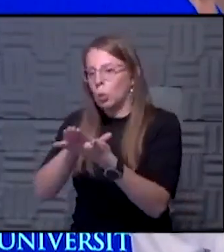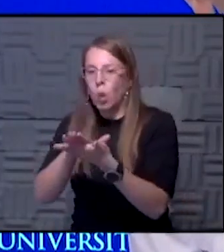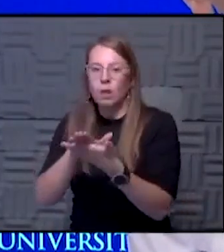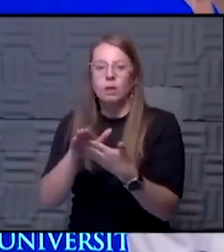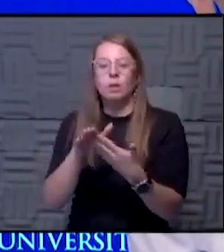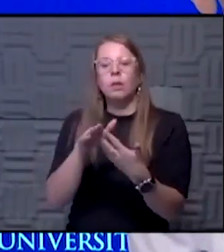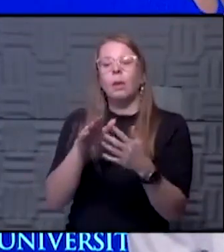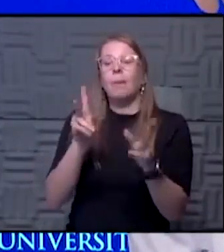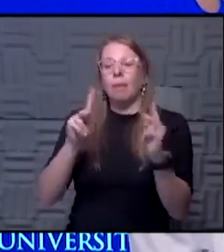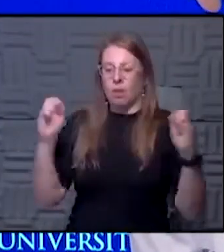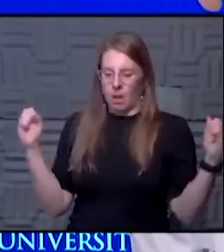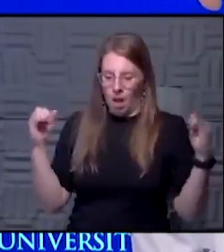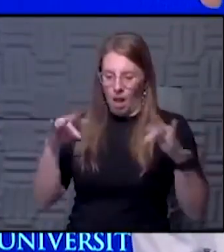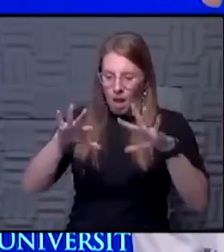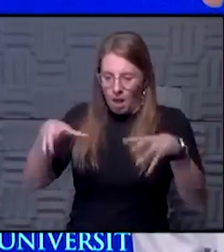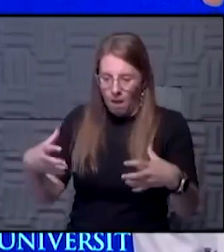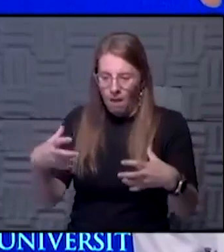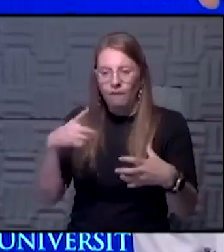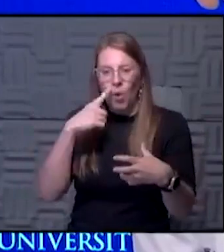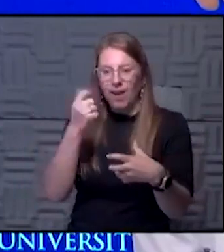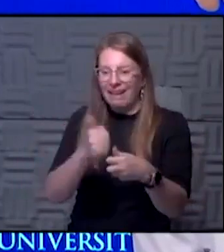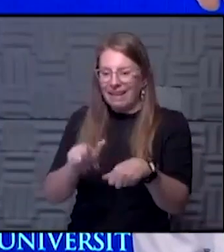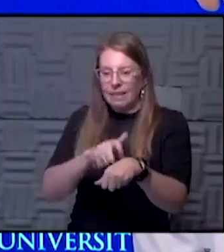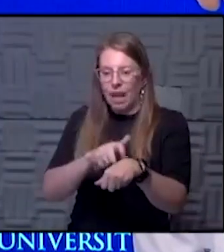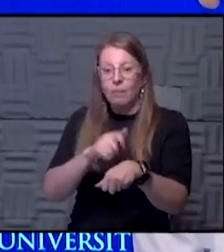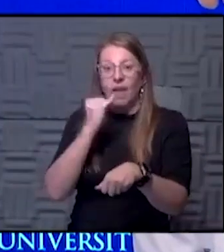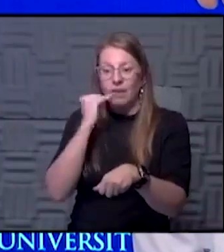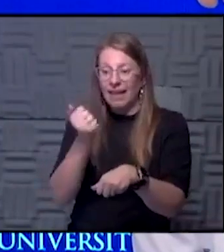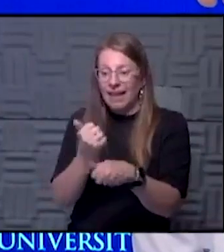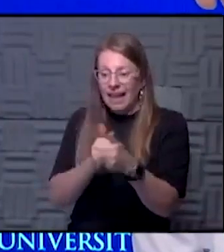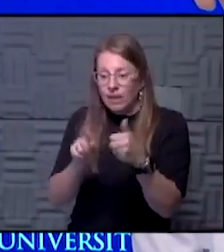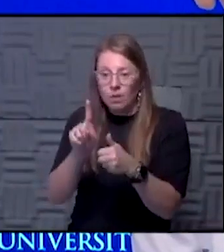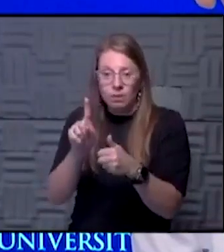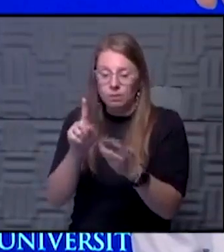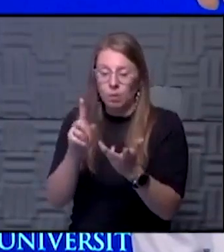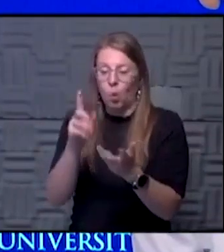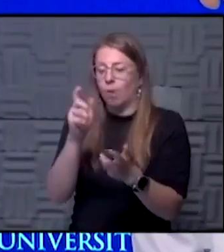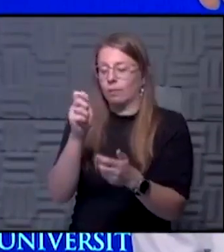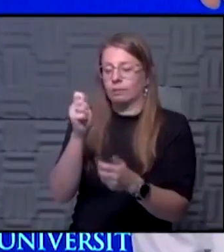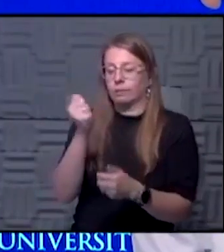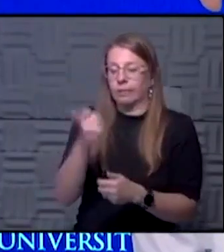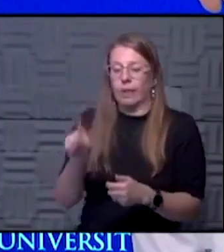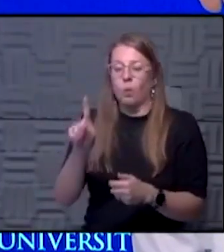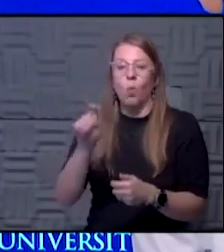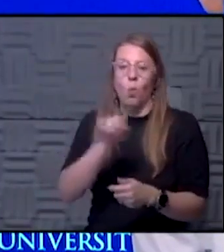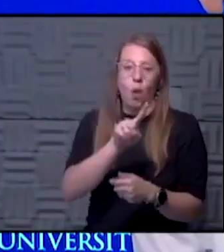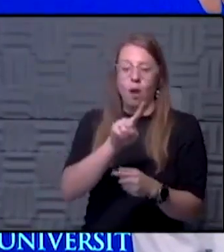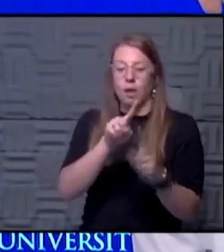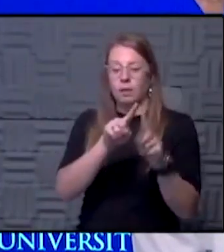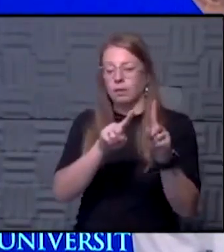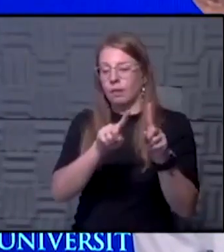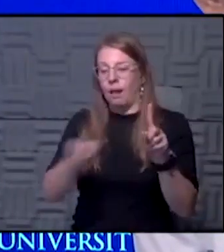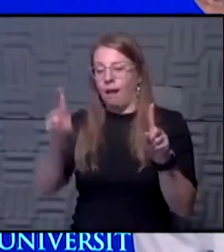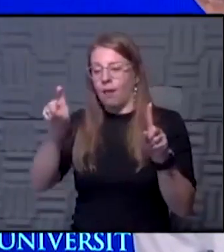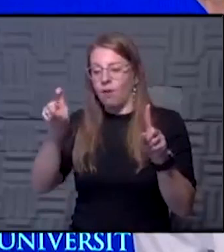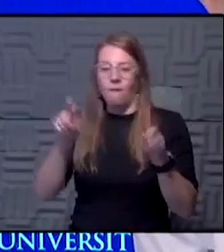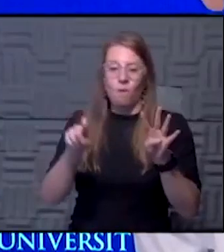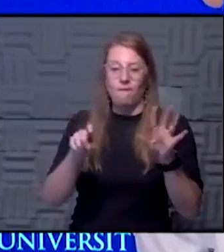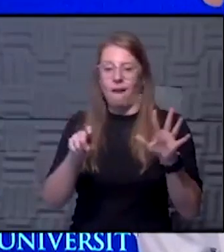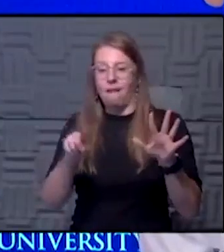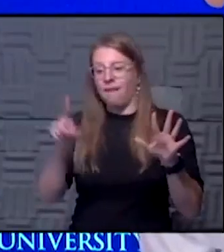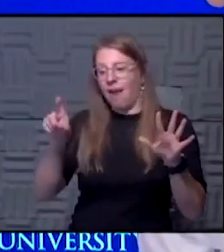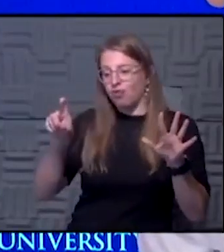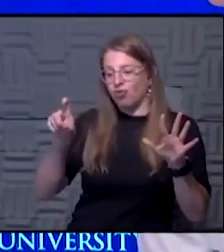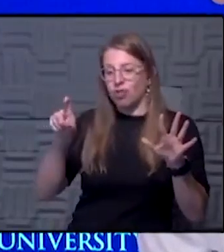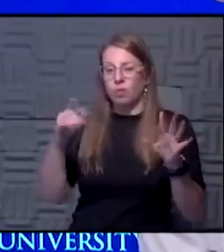and congregate together for any length of time, if someone's positive in that, and roughly 1 in 100 or maybe more, maybe 4 or 5 in 100 right now